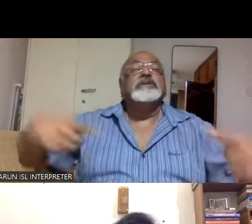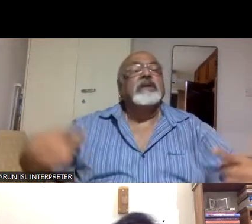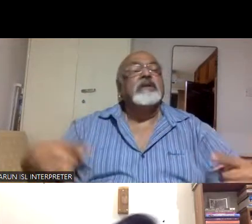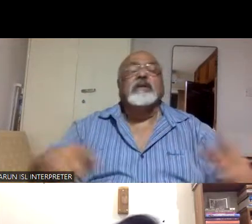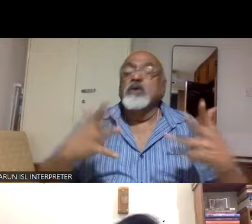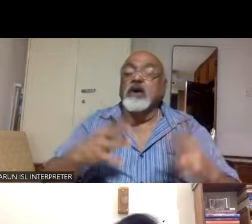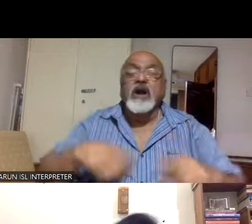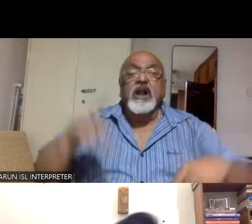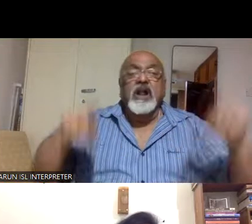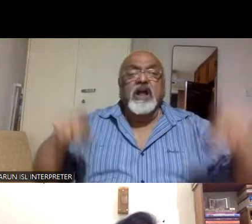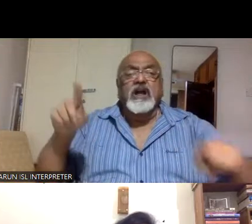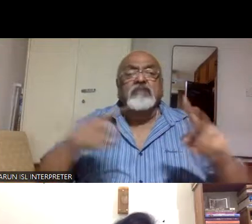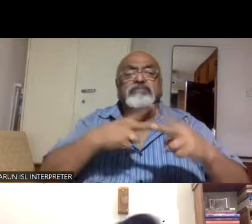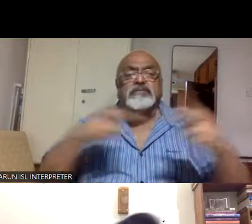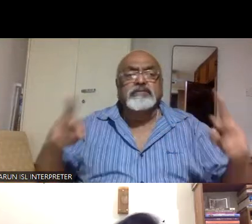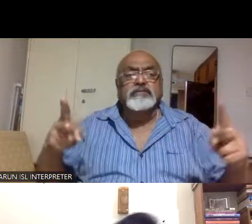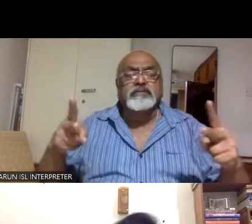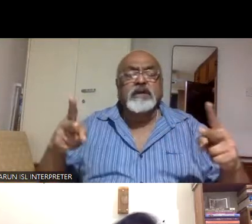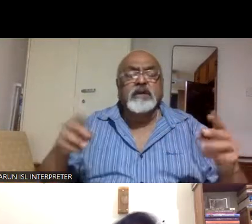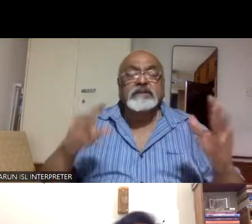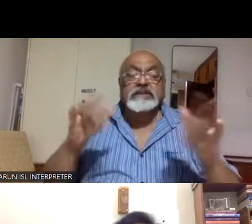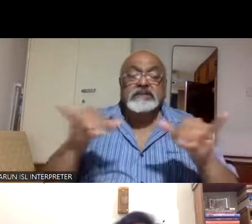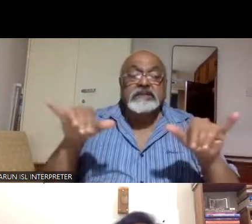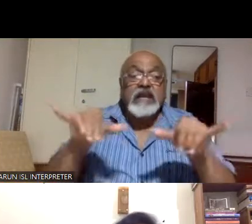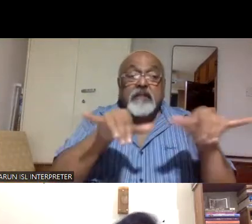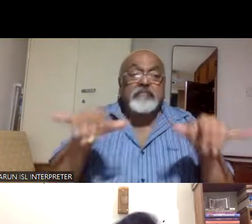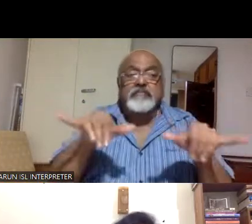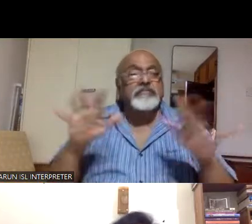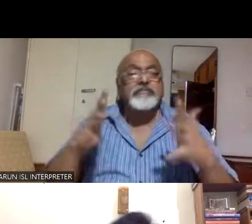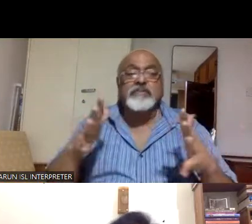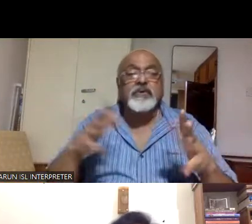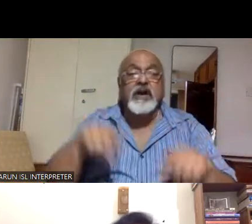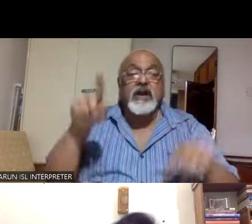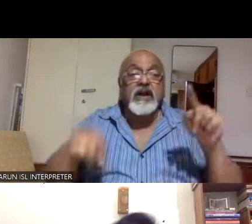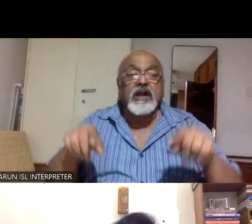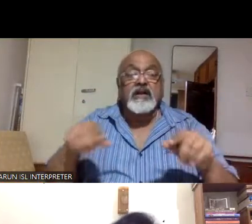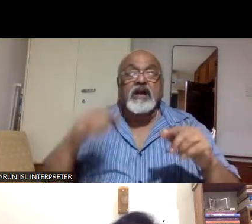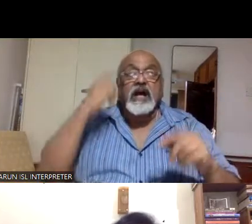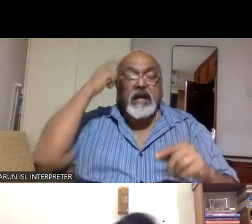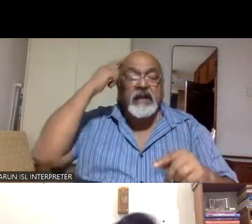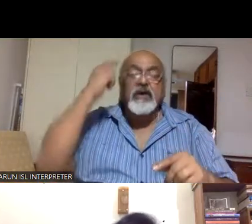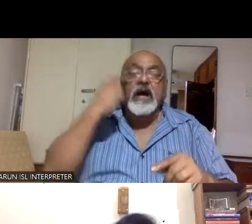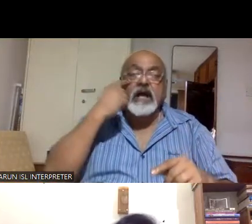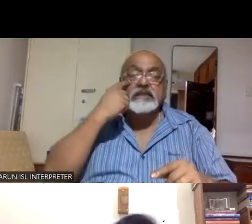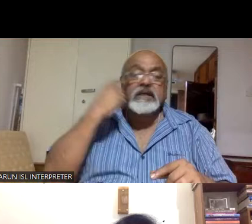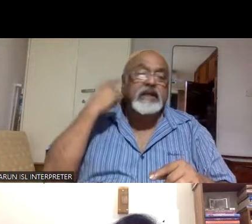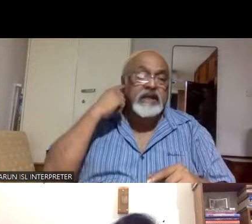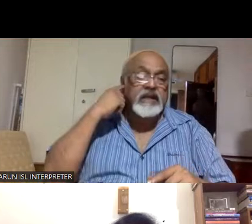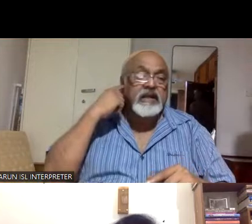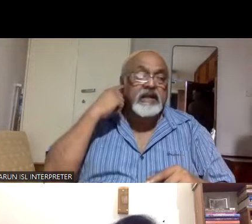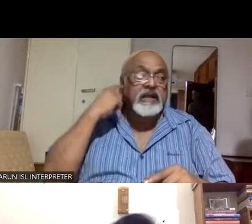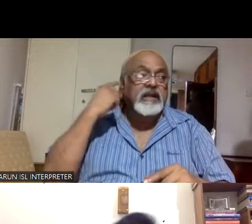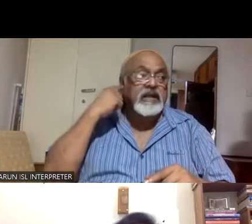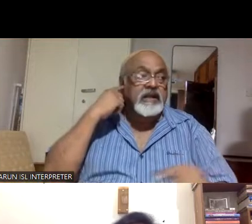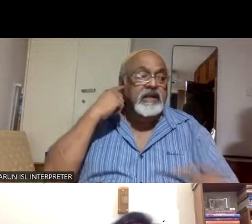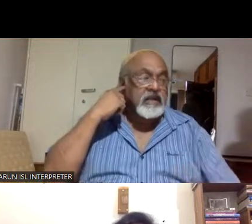are heterogeneous, we are not homogeneous. If we move from the head to the eye, from the eye to the ear,